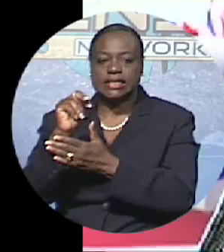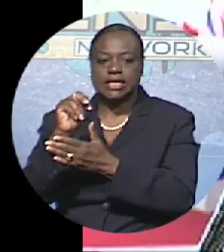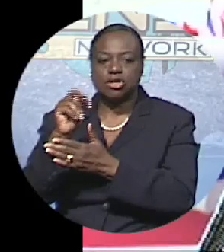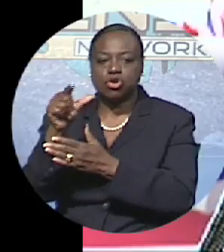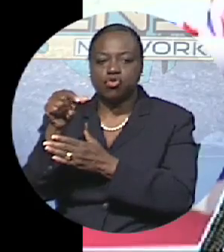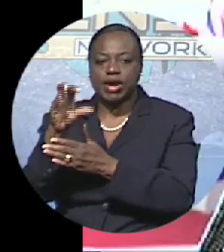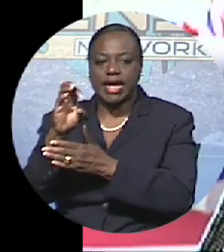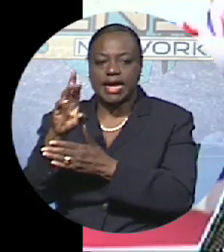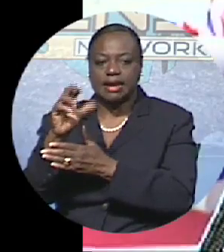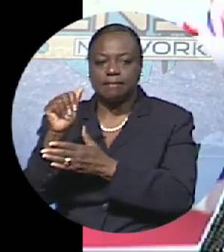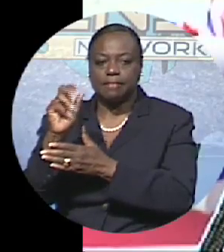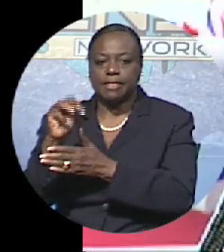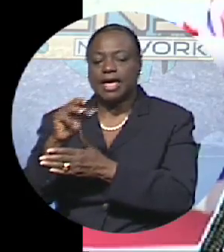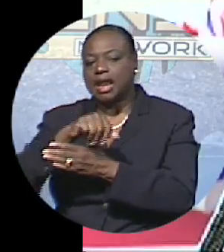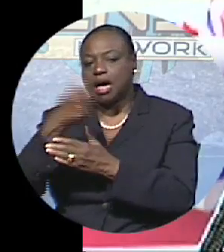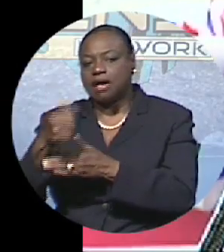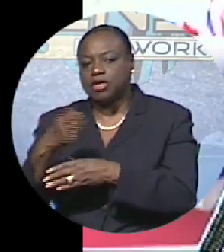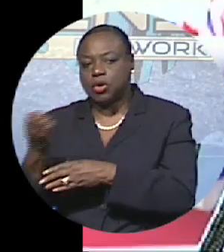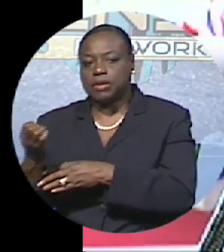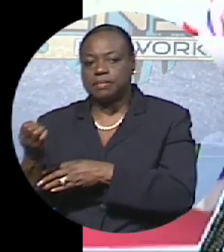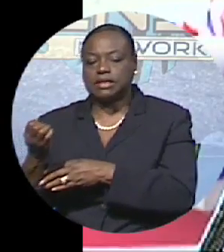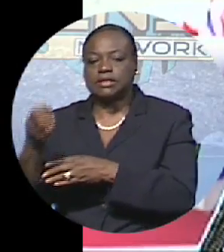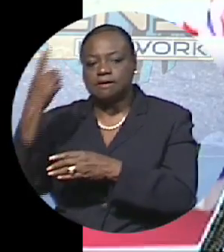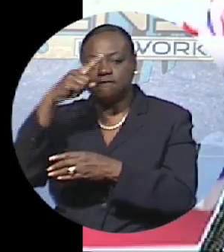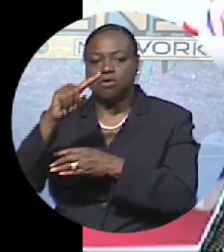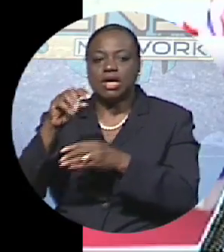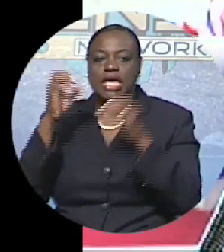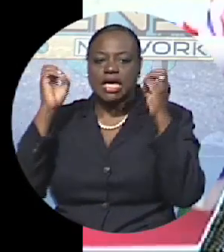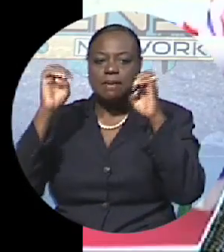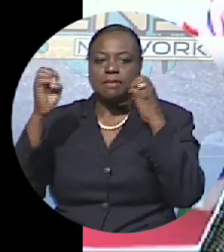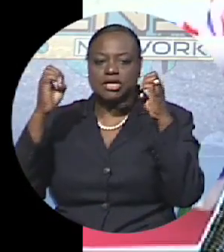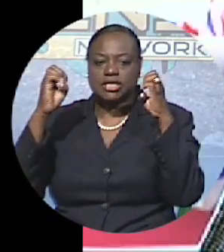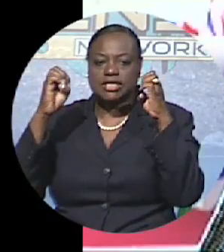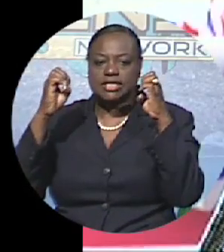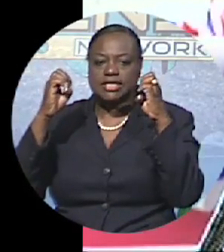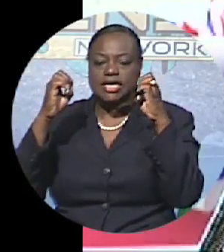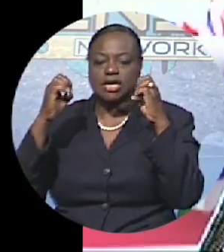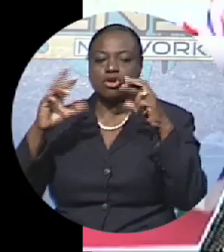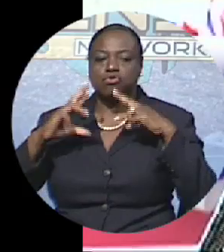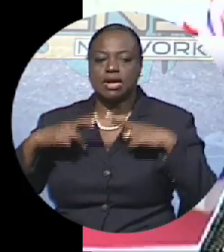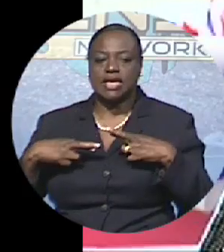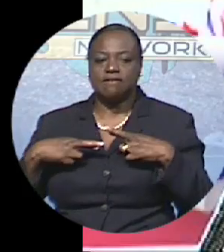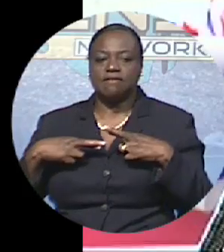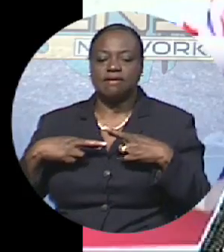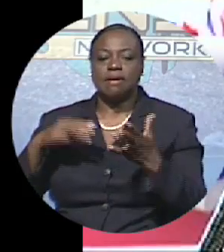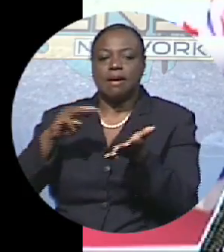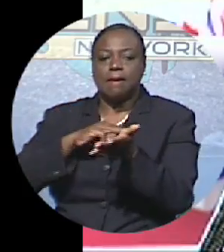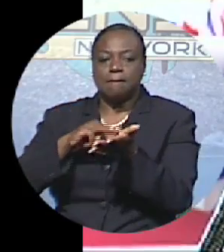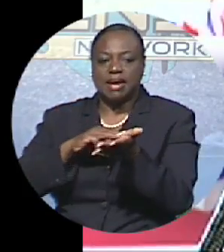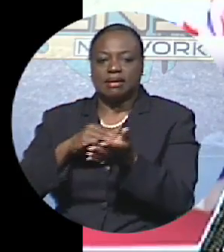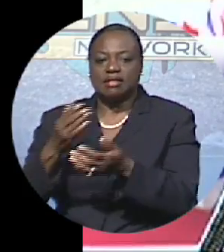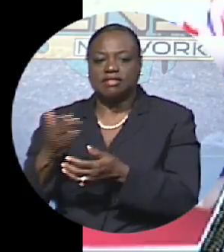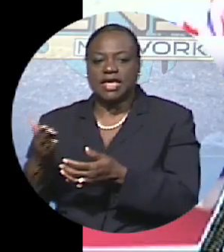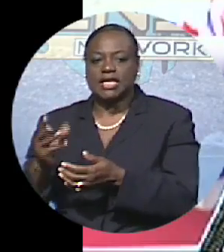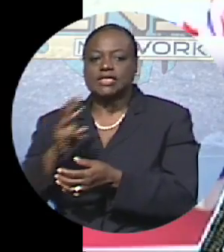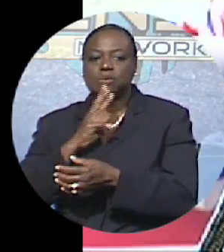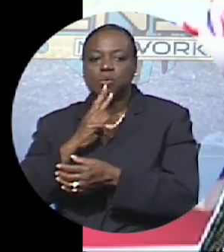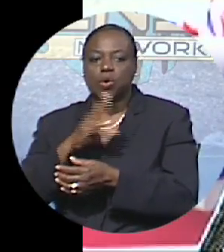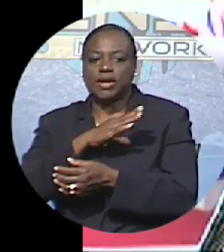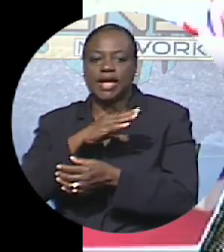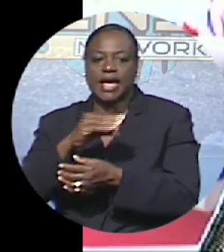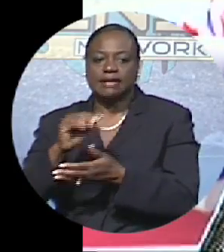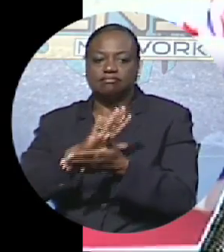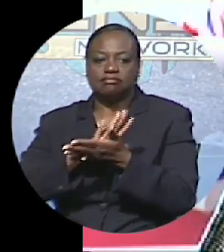equipment to provide emergency relief, inclusive of medical facilities, desalinated water, and